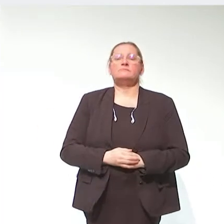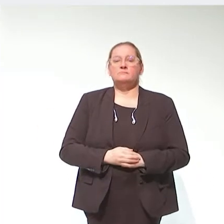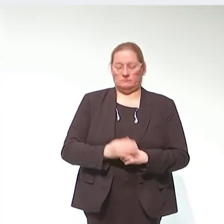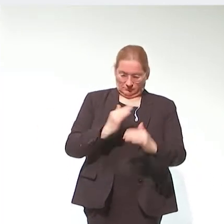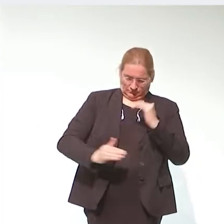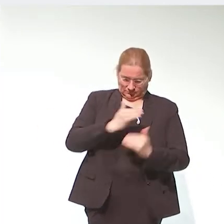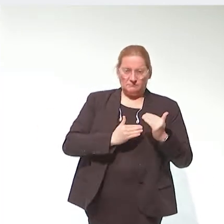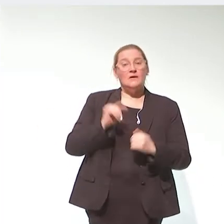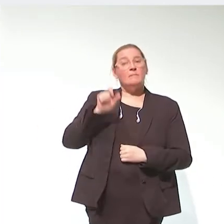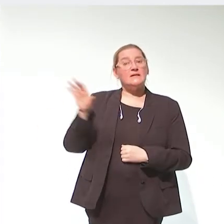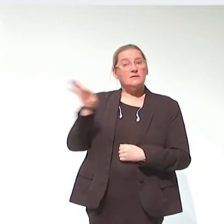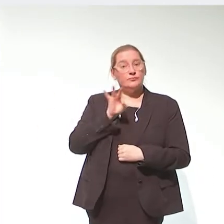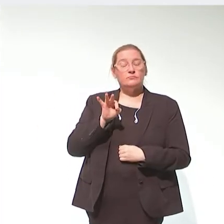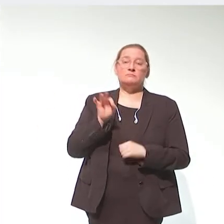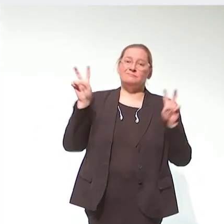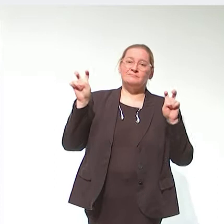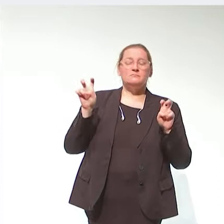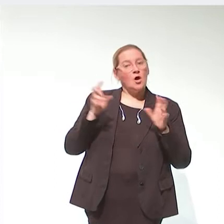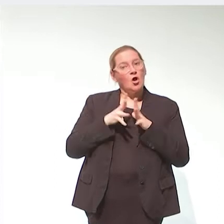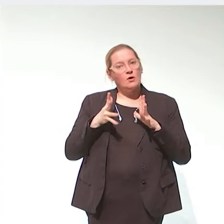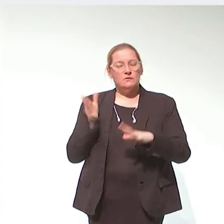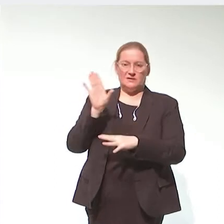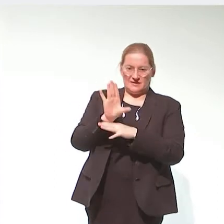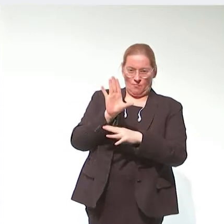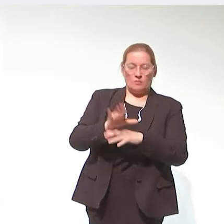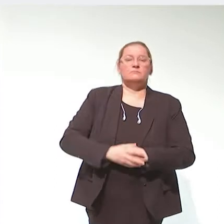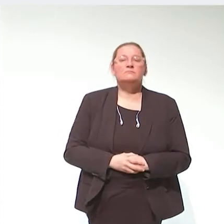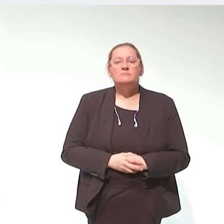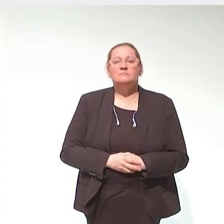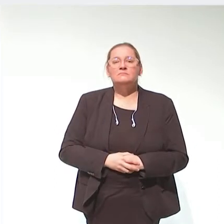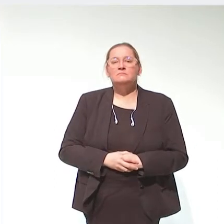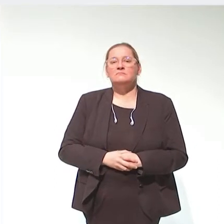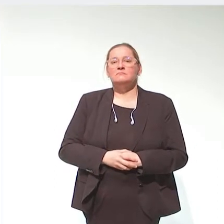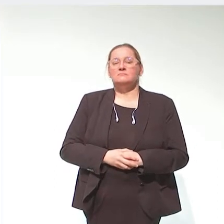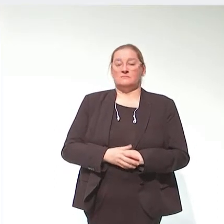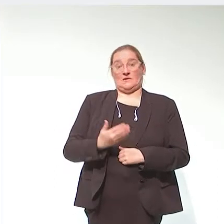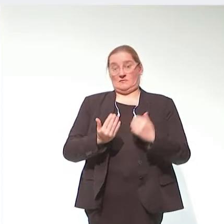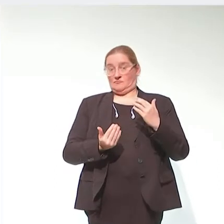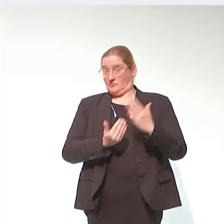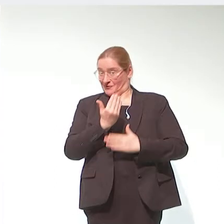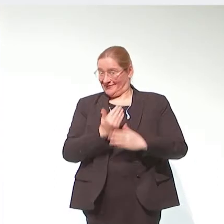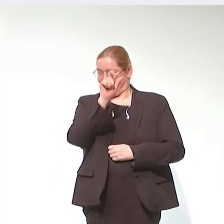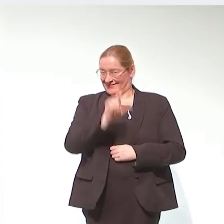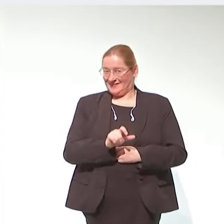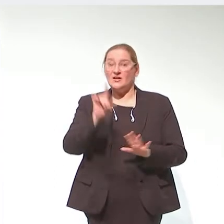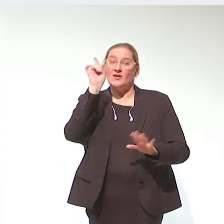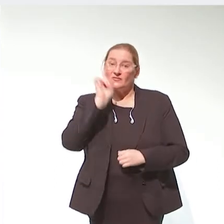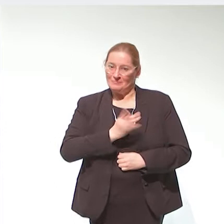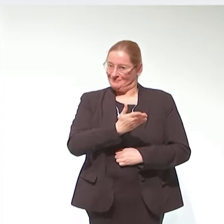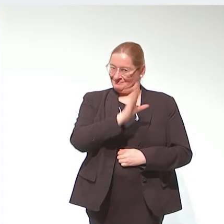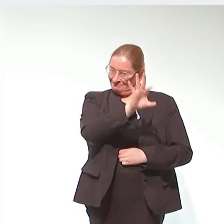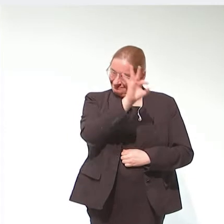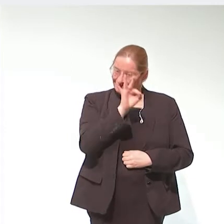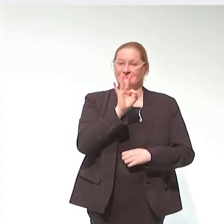of this morning and the session of the afternoon will have a testimonial. And for the first session,